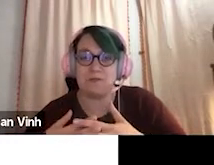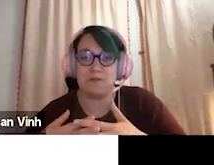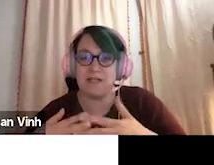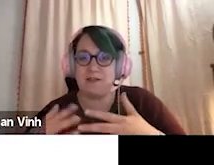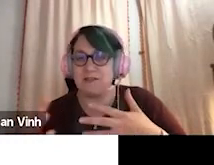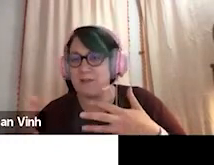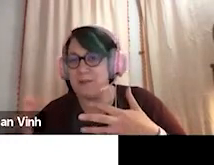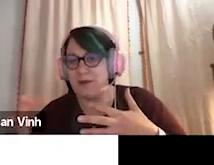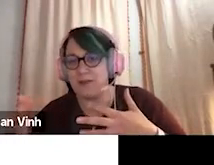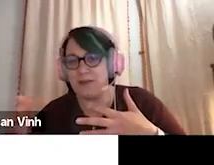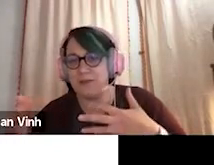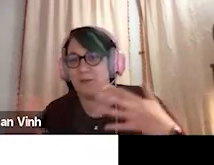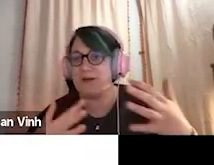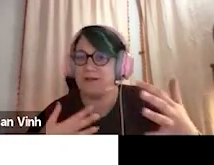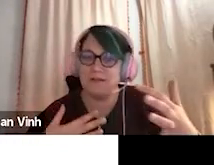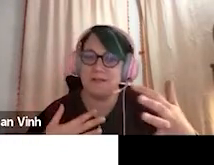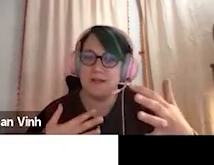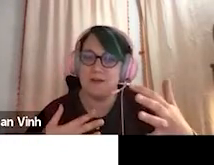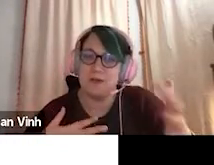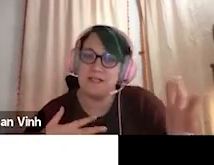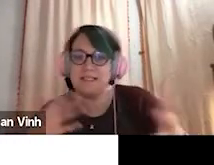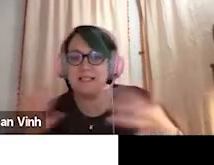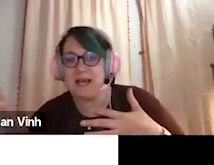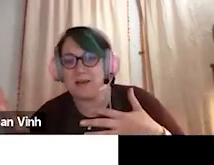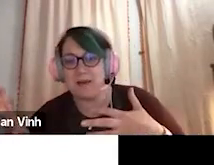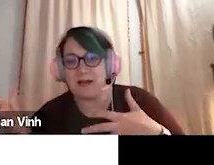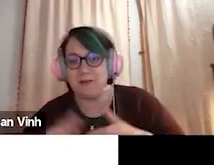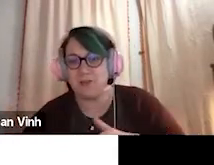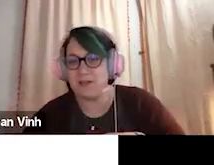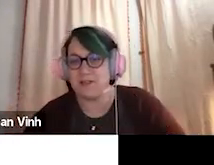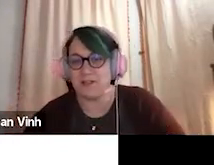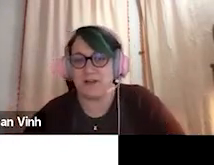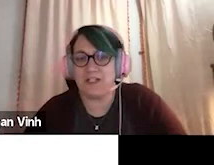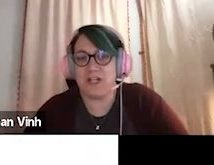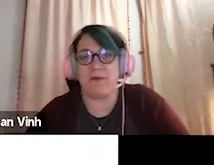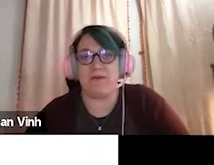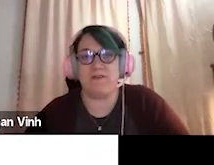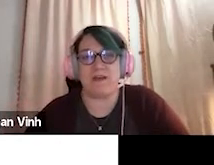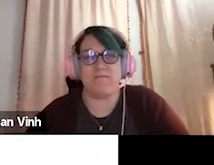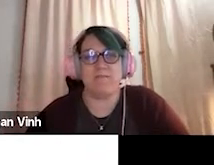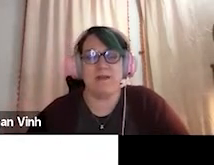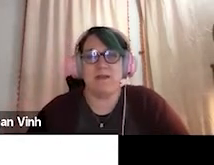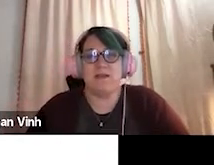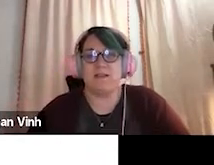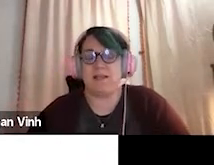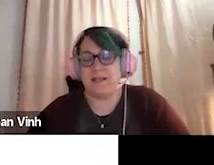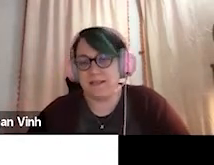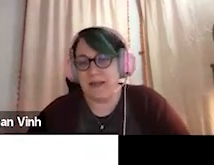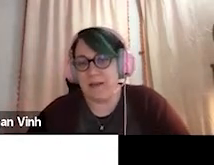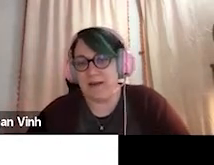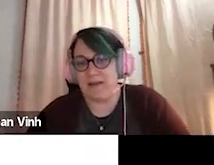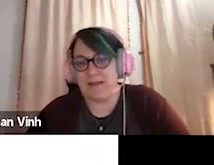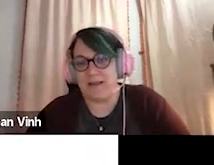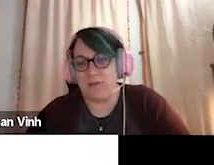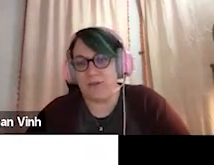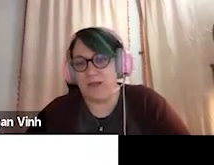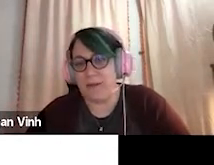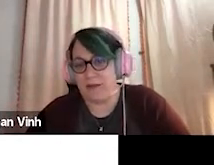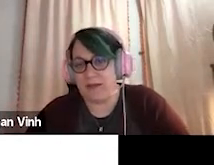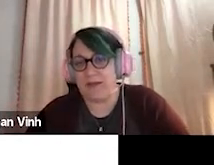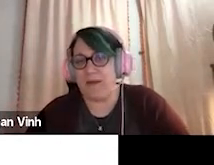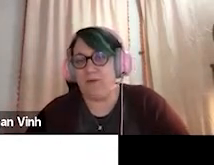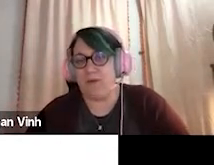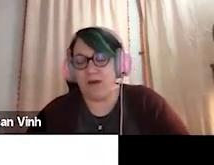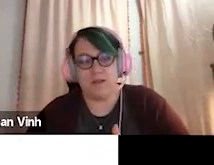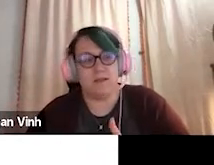show some of our videos, some people are thinking, well, what's the STEM? And I know, Shoen, you did a great job of discussing that. But I think it's really